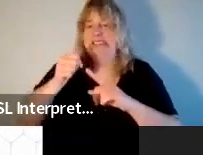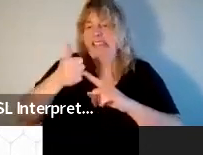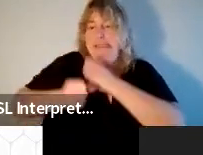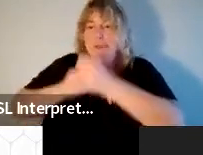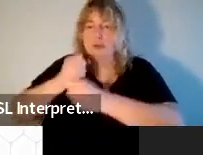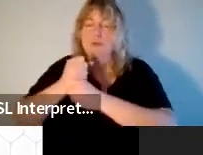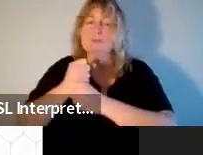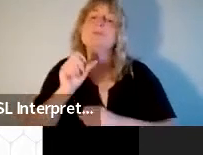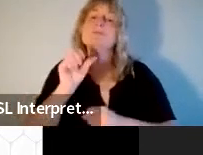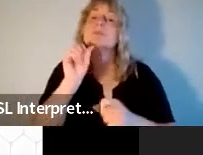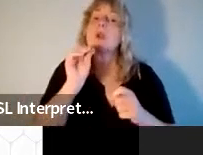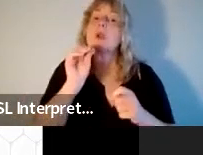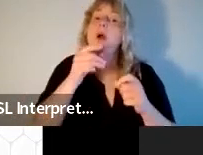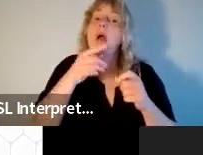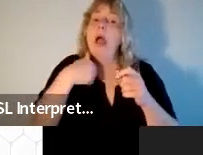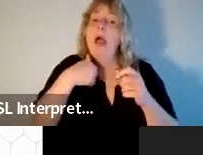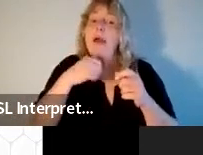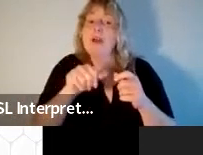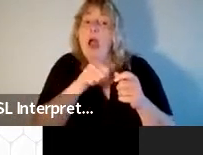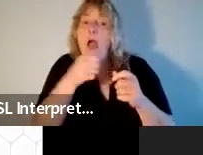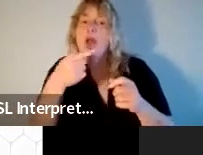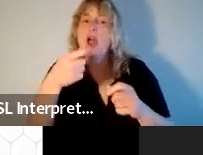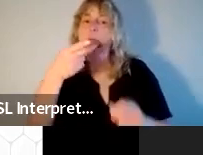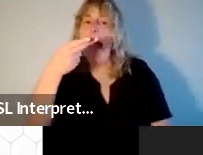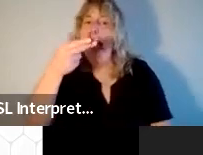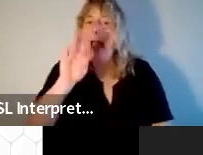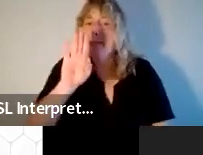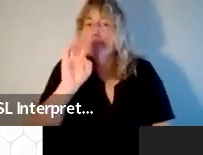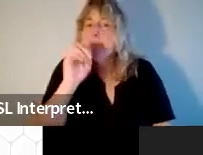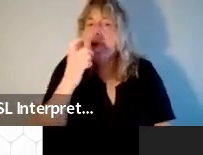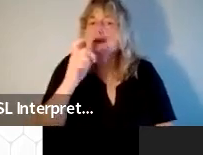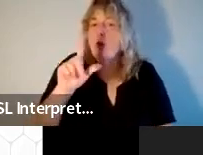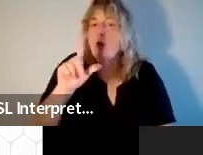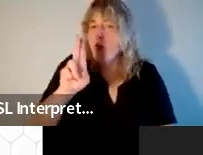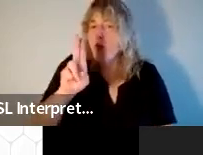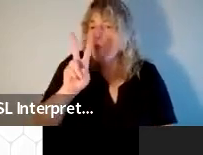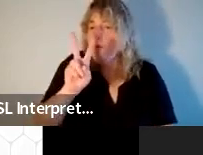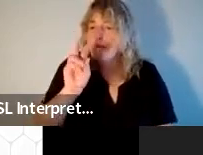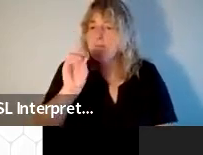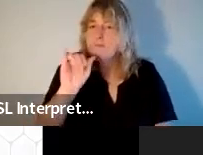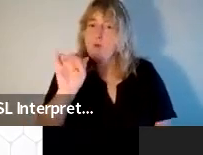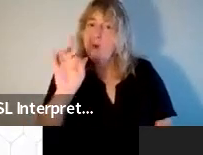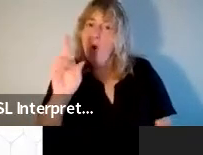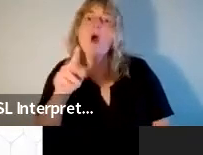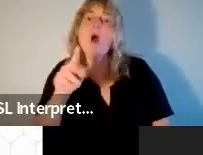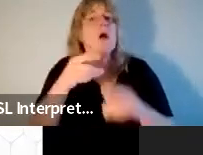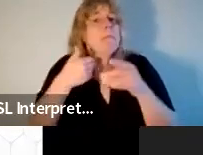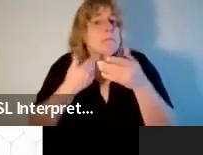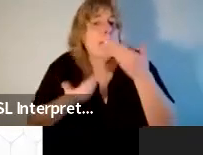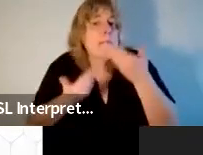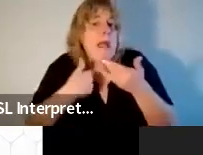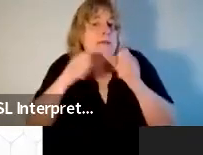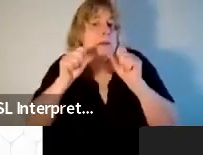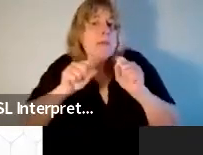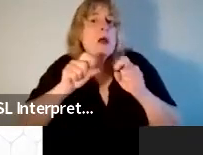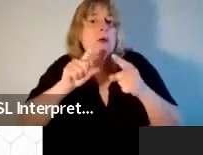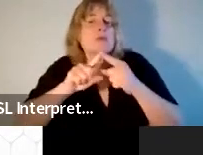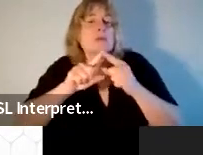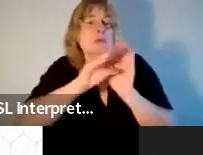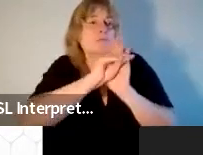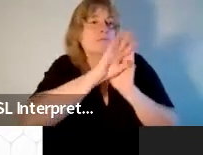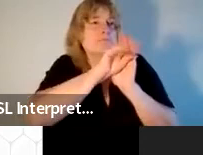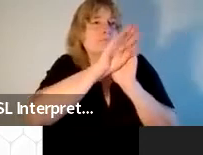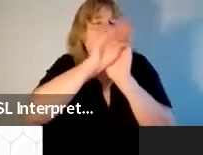designs called HABEX and LUVOIR, which might have the capacity to take pictures of Earth-like planets around